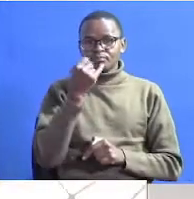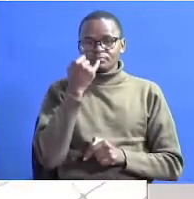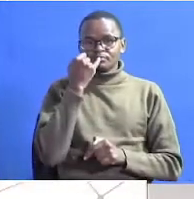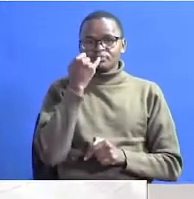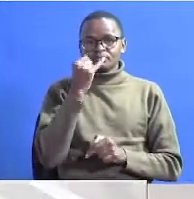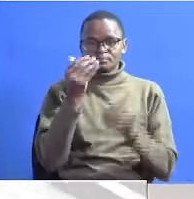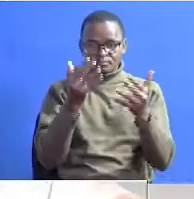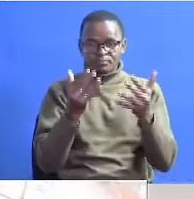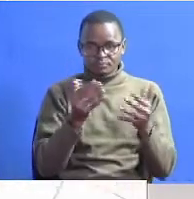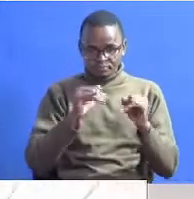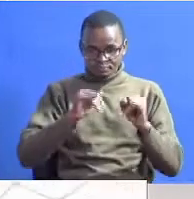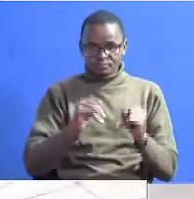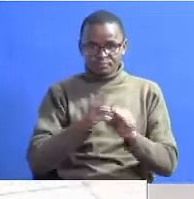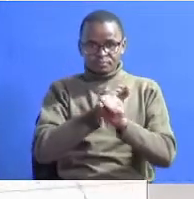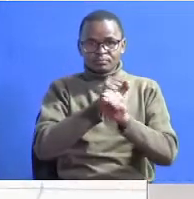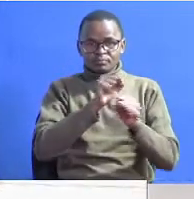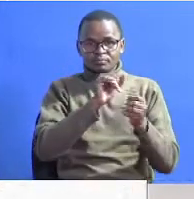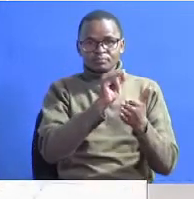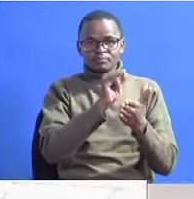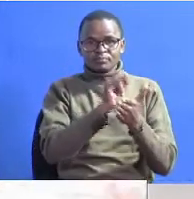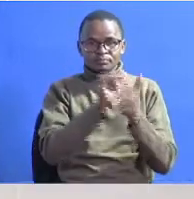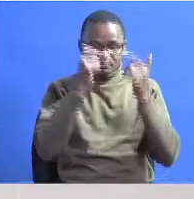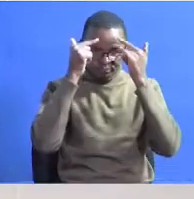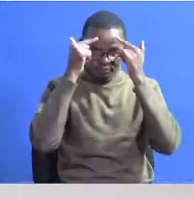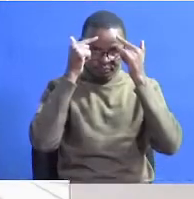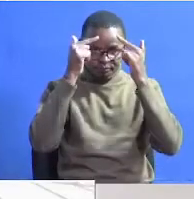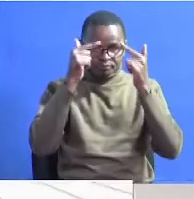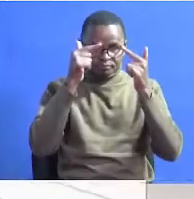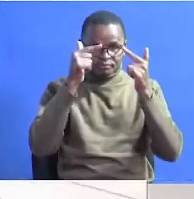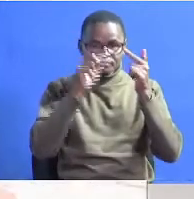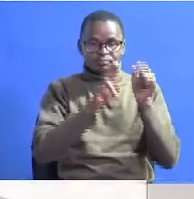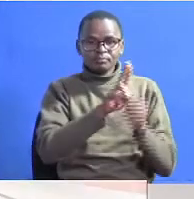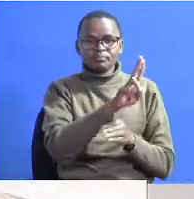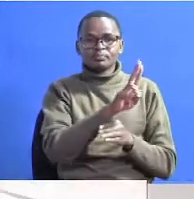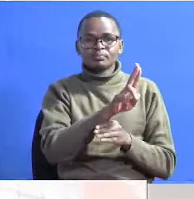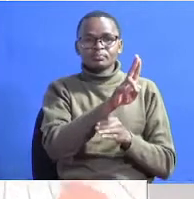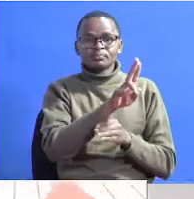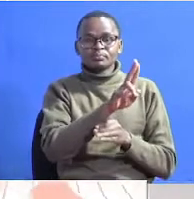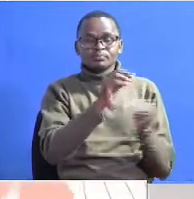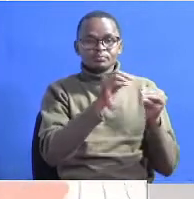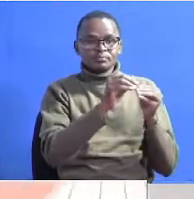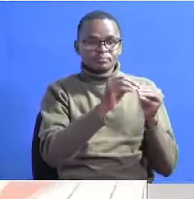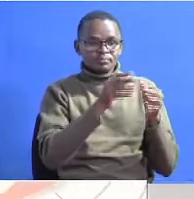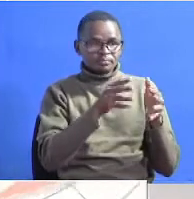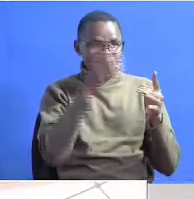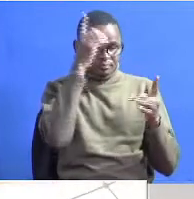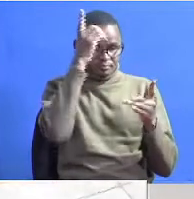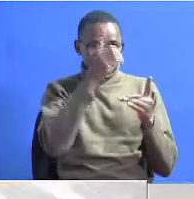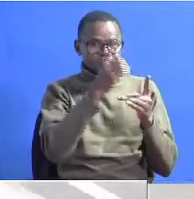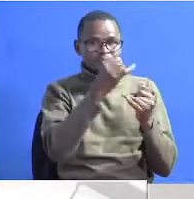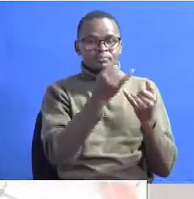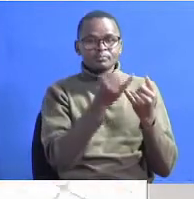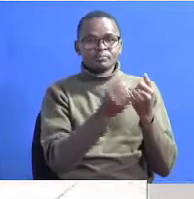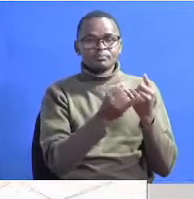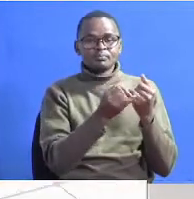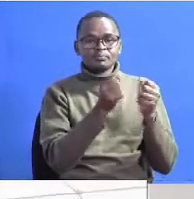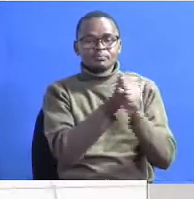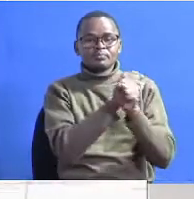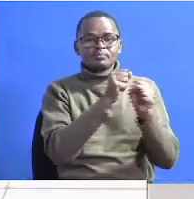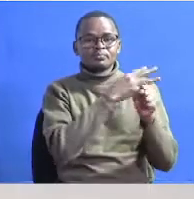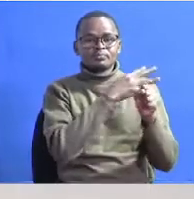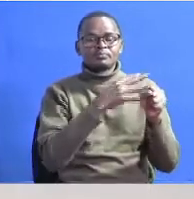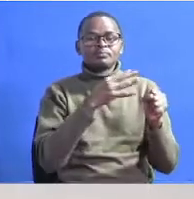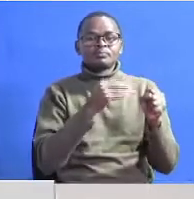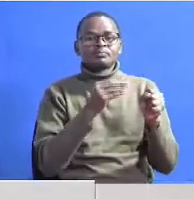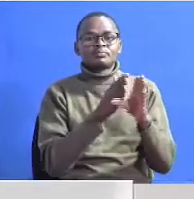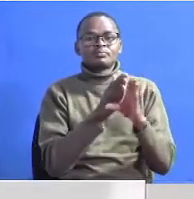to usher in a new president that shall succeed President Uhuru Kenyatta. The numbers decided the fate of the presidency, and the